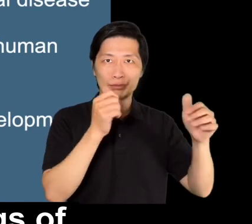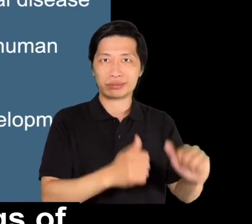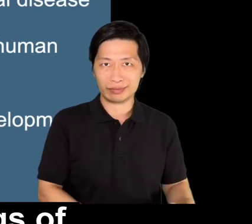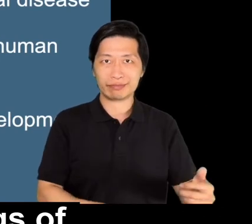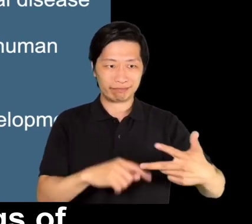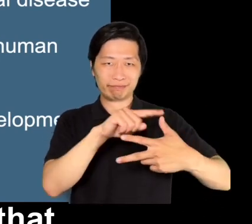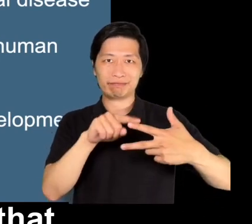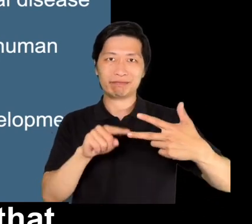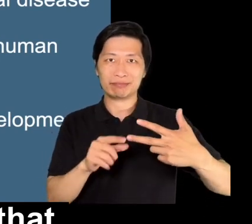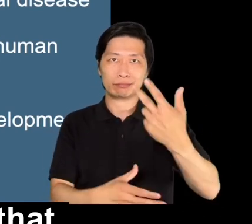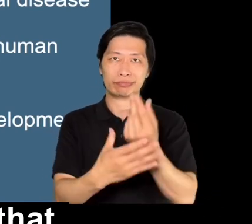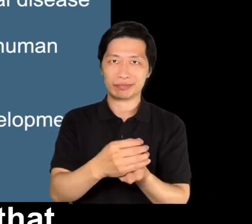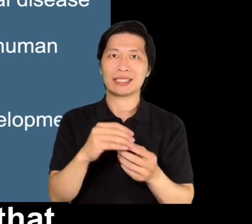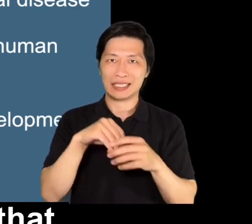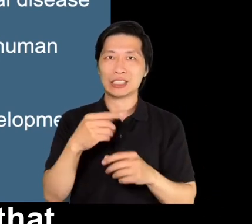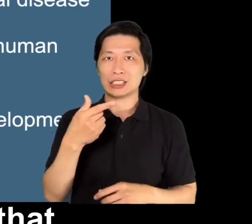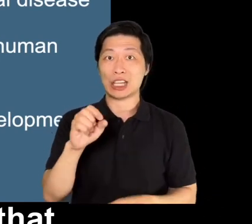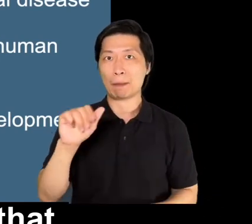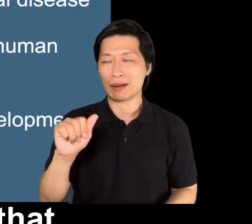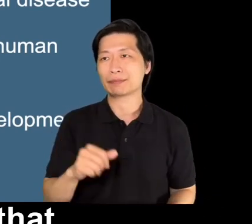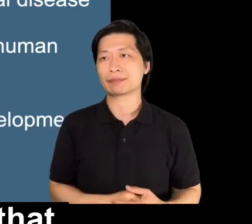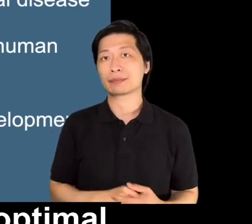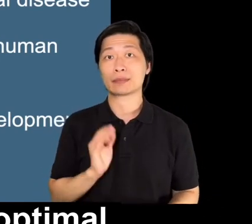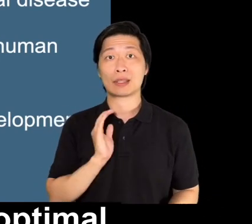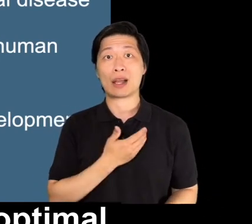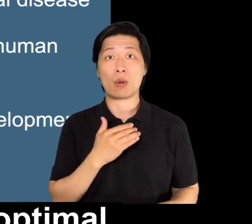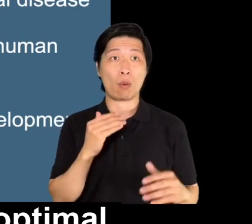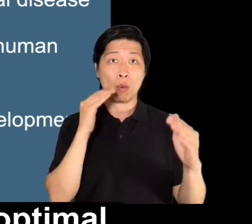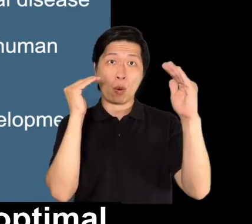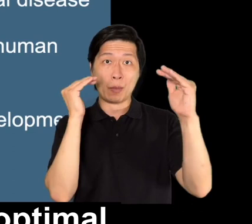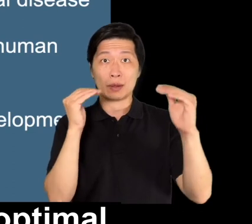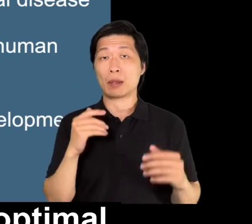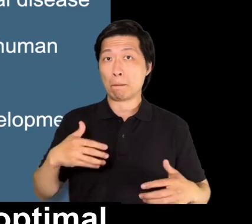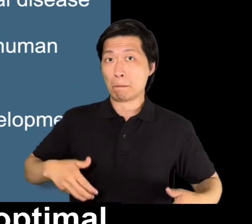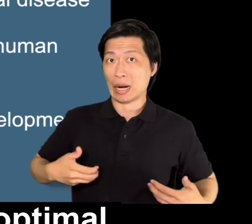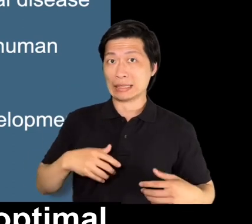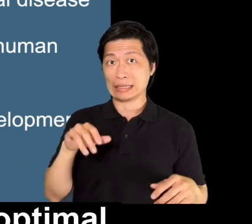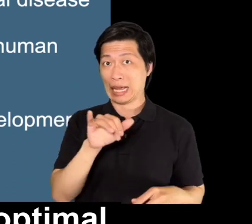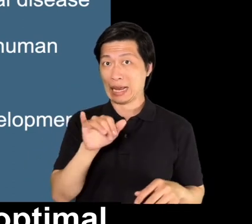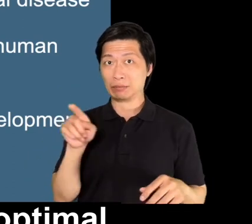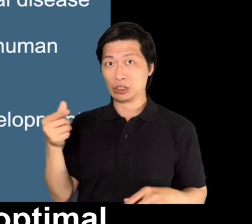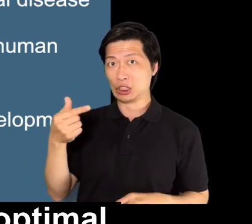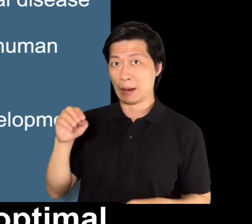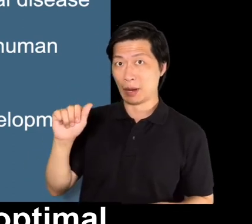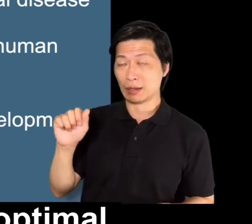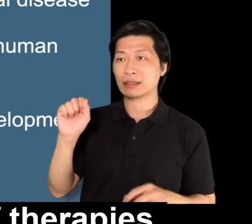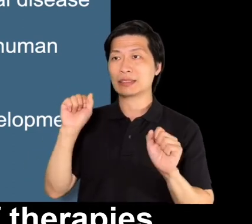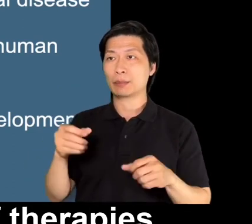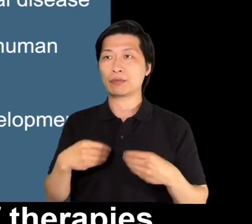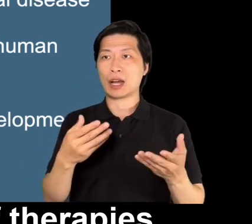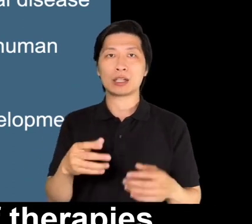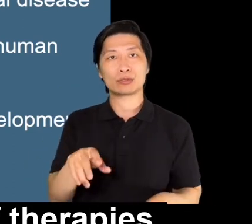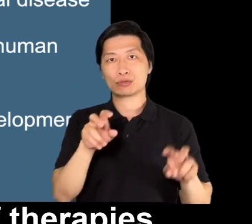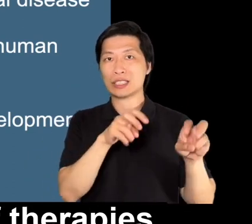can provide an optimal translational model for development of therapies for Usher syndrome. And in